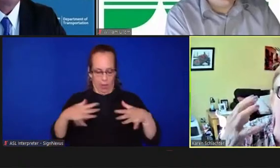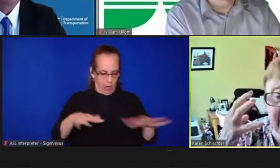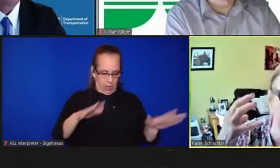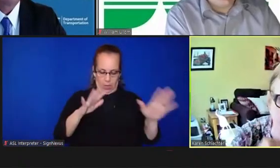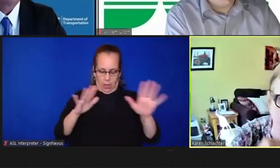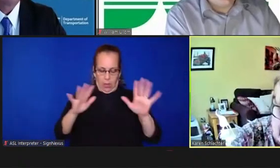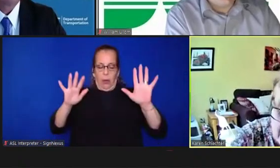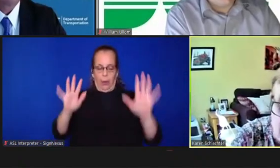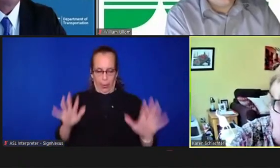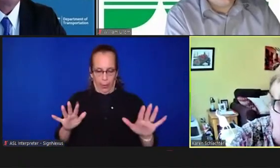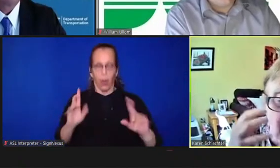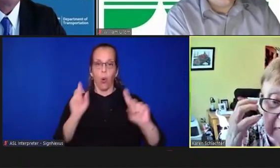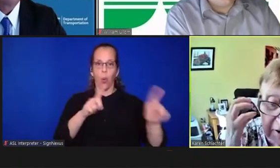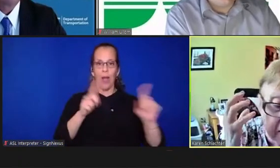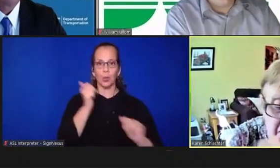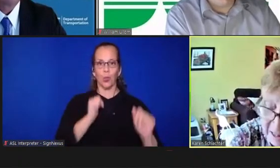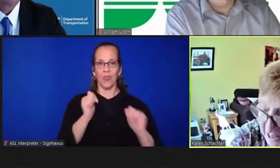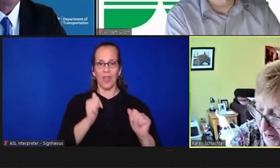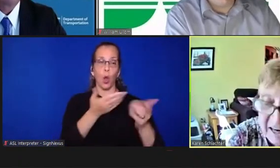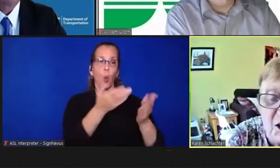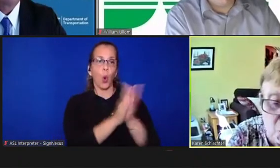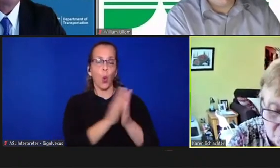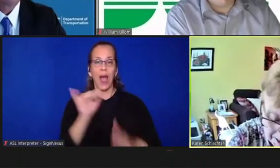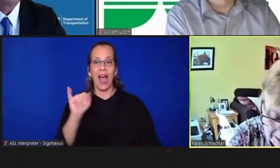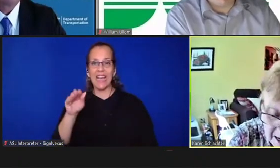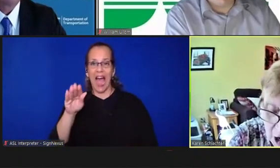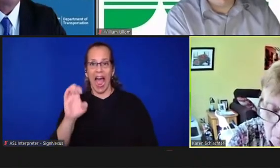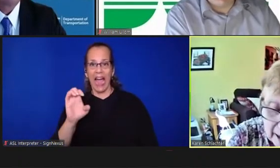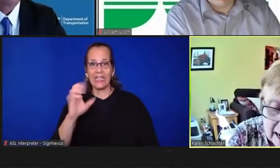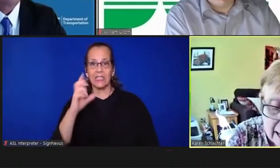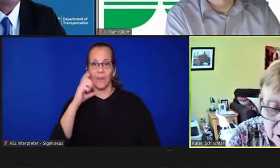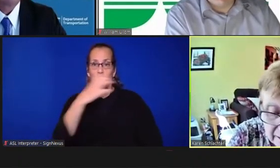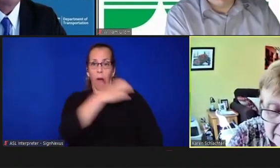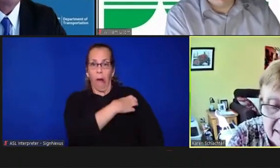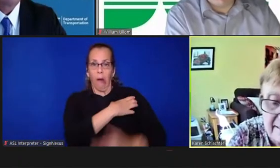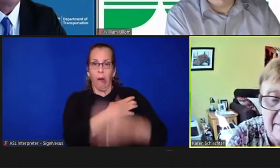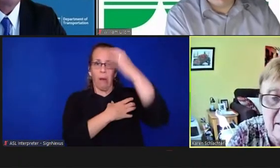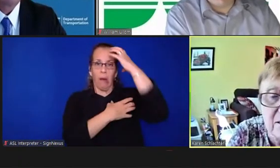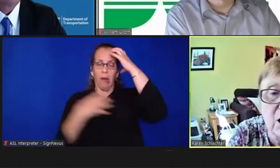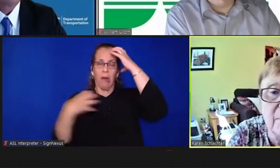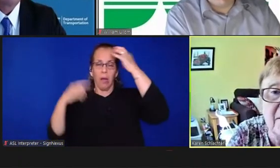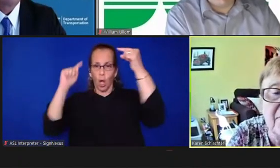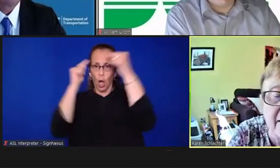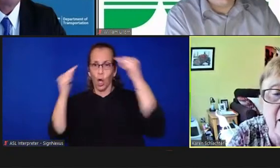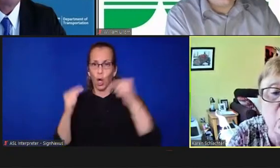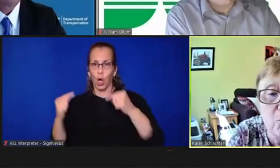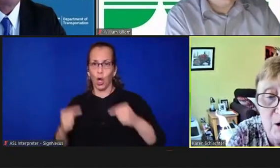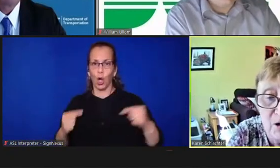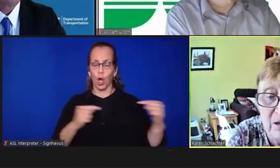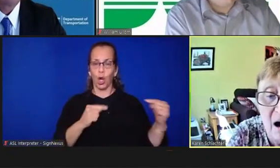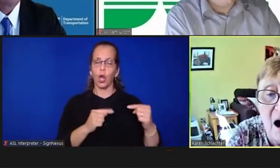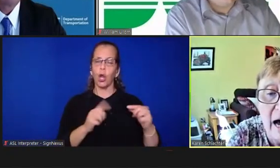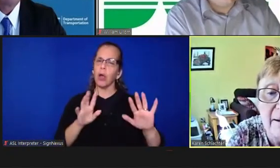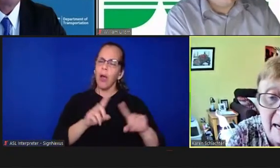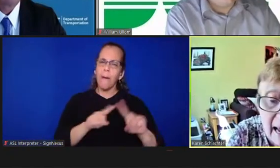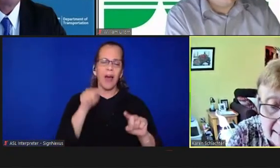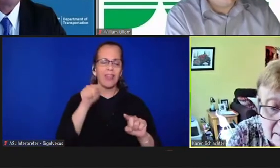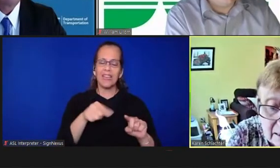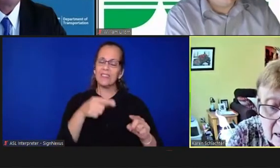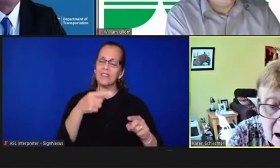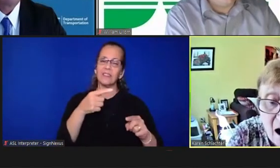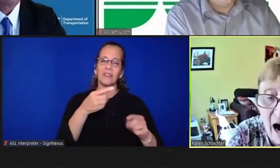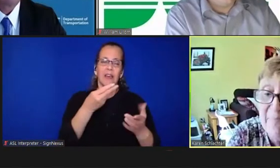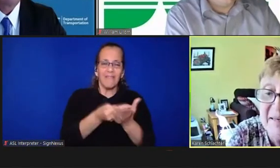requested ice packs for our various injuries but I really think that this is going to be a financial burden